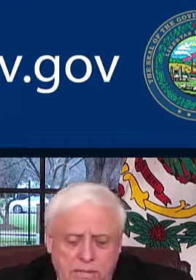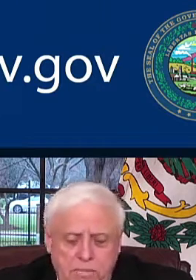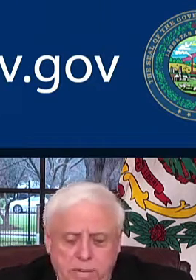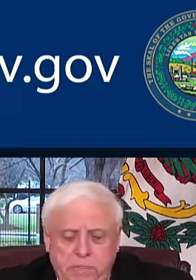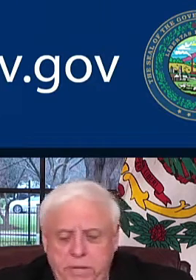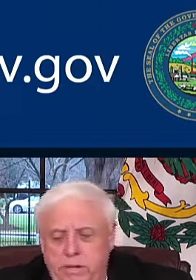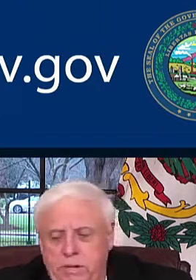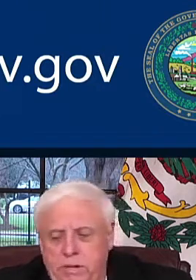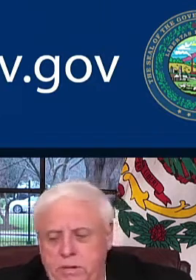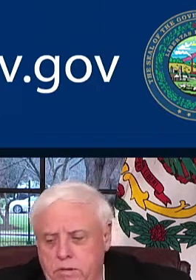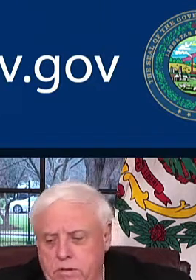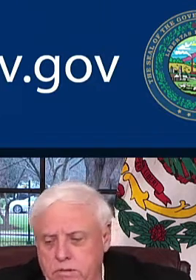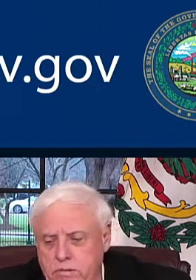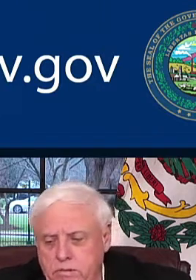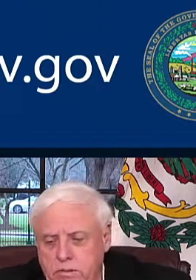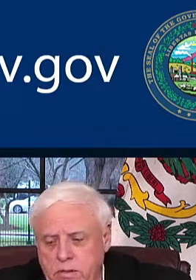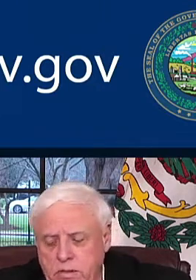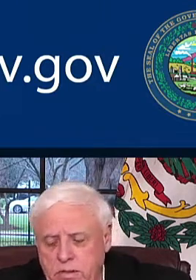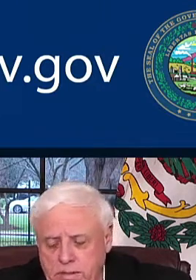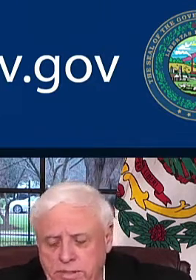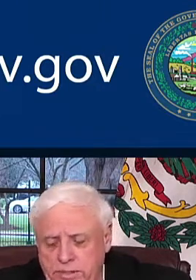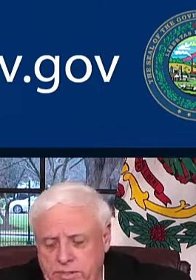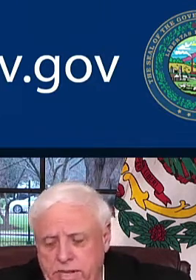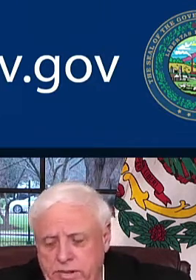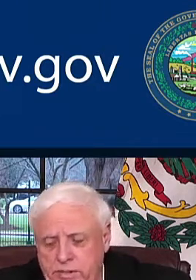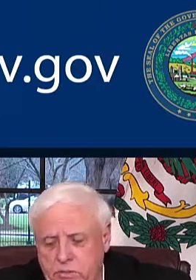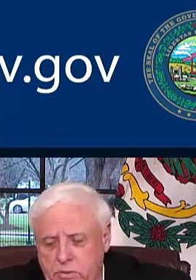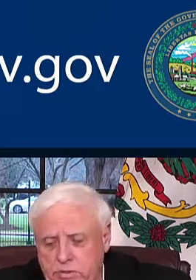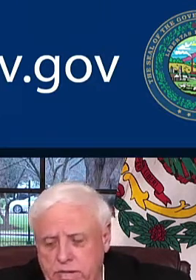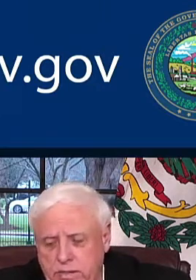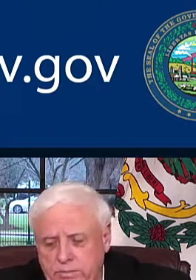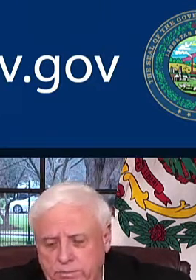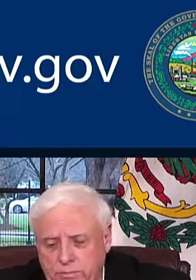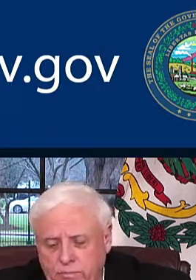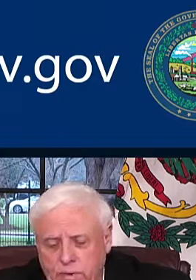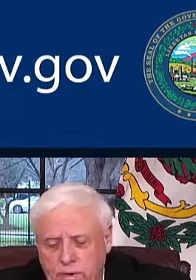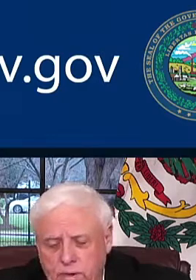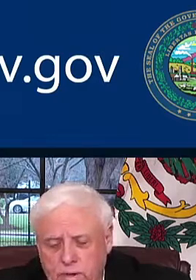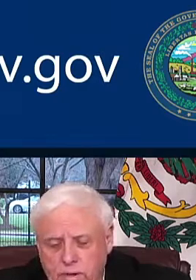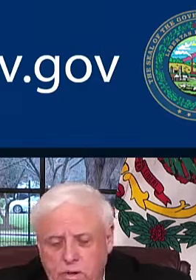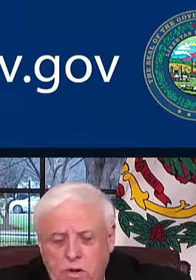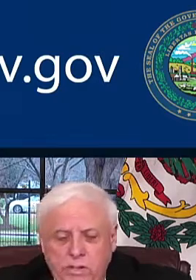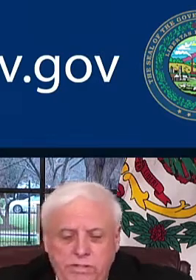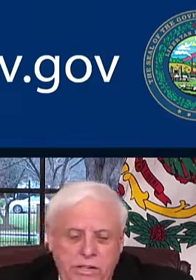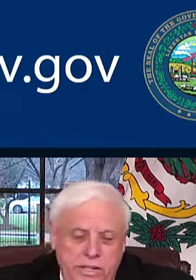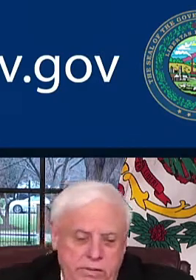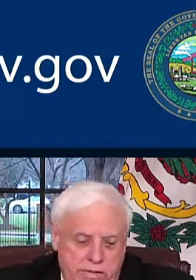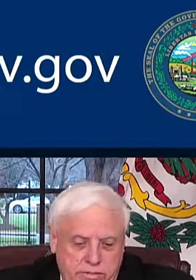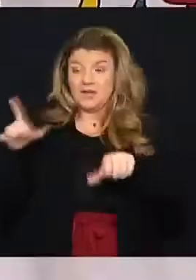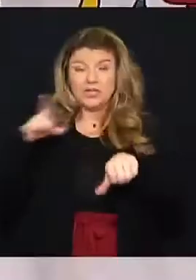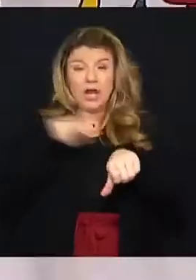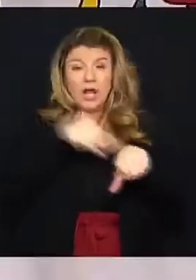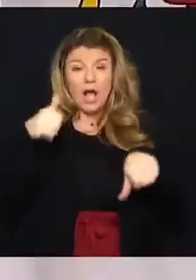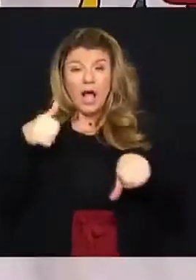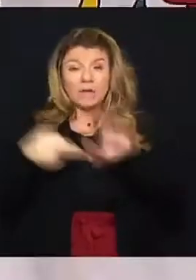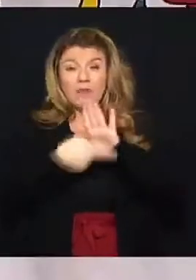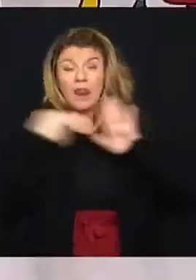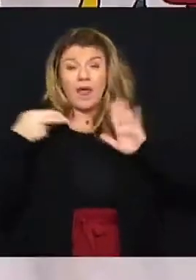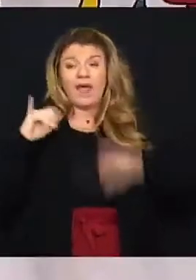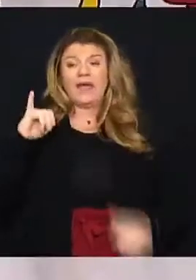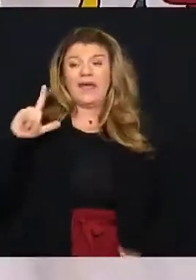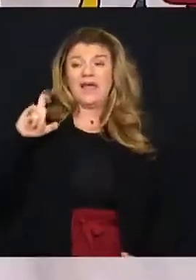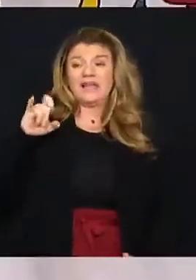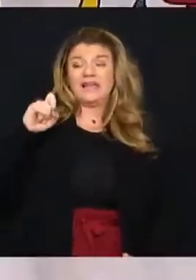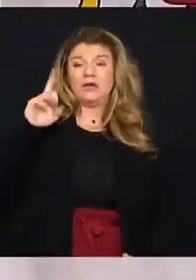back to Bette Midler. Let me just stay there just one second. Called us illiterate, called us